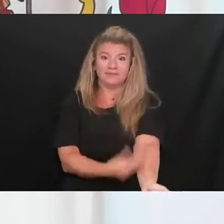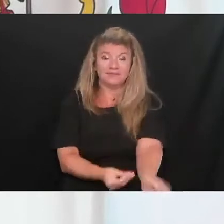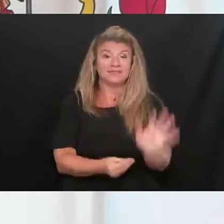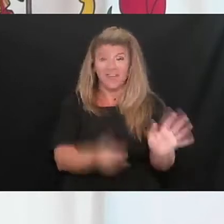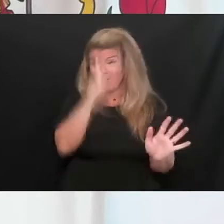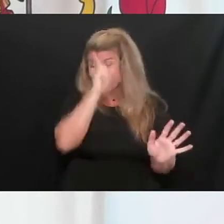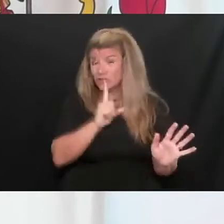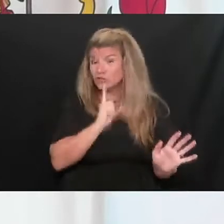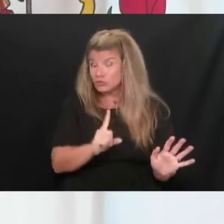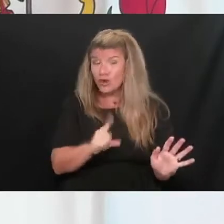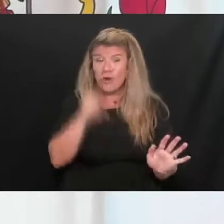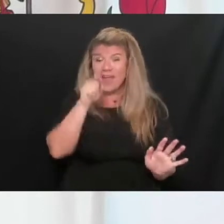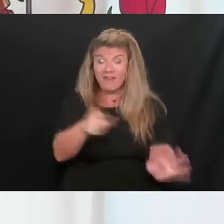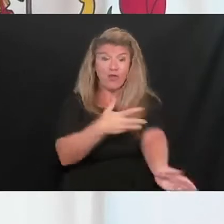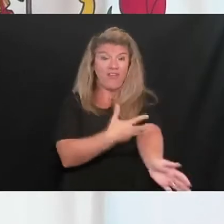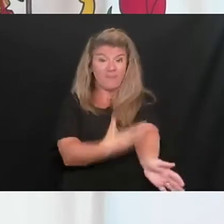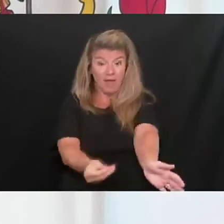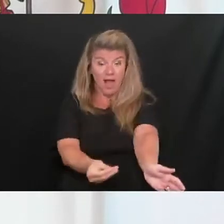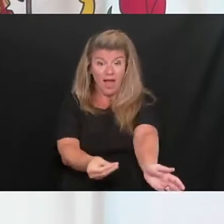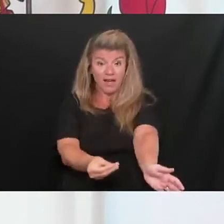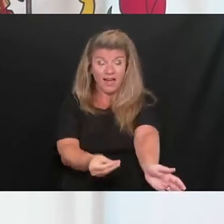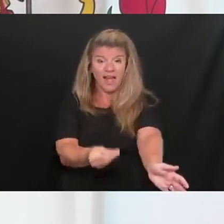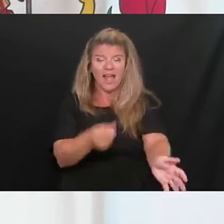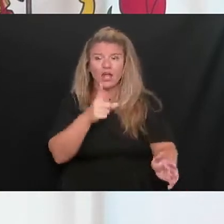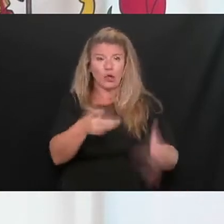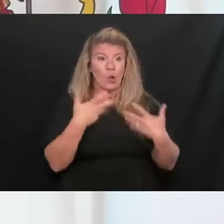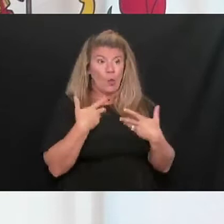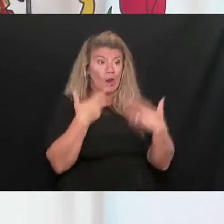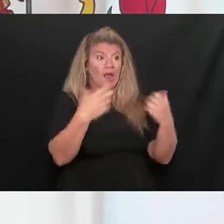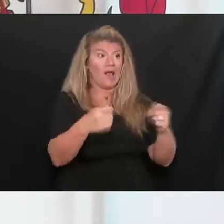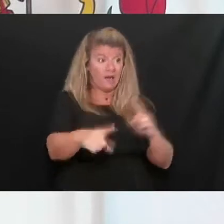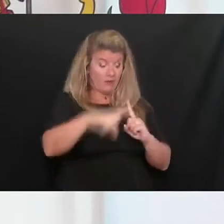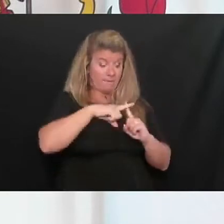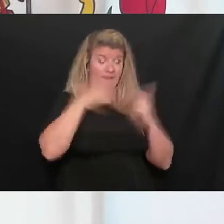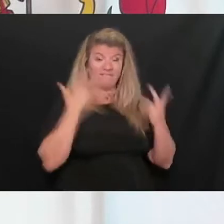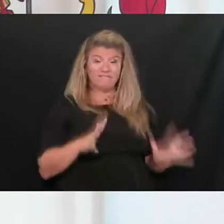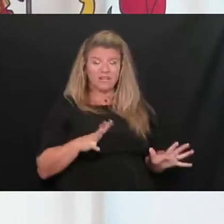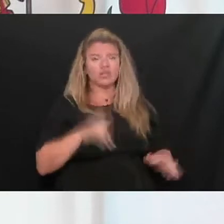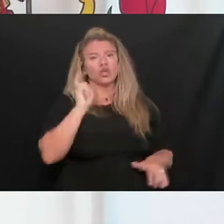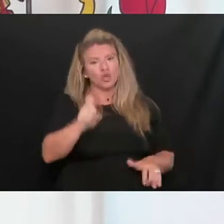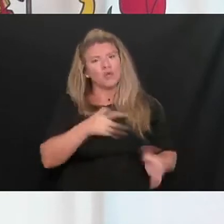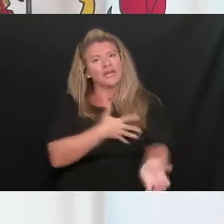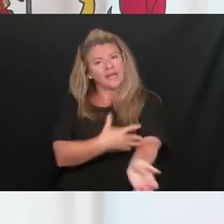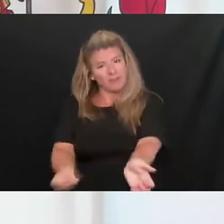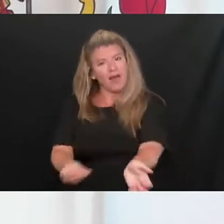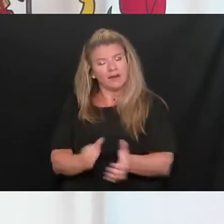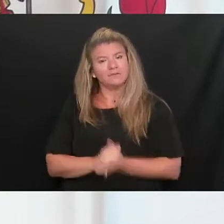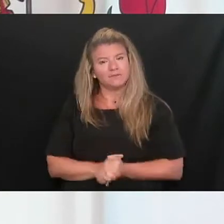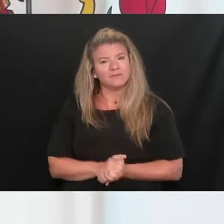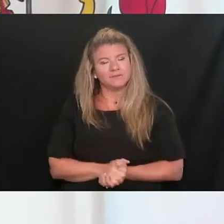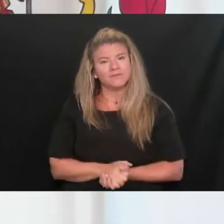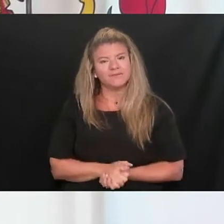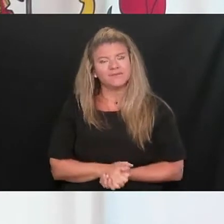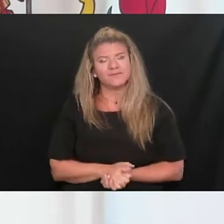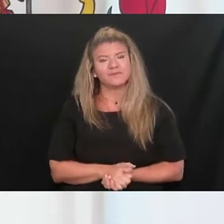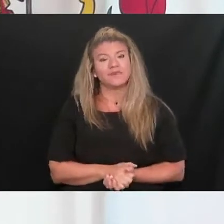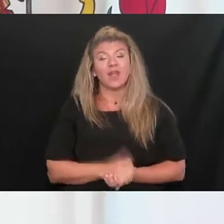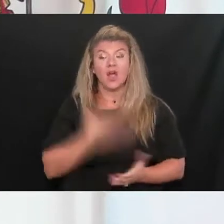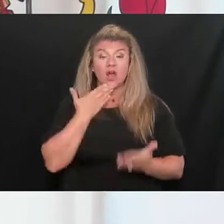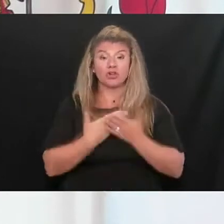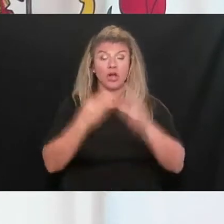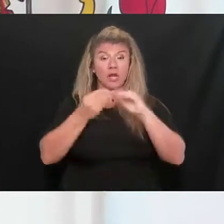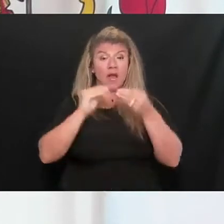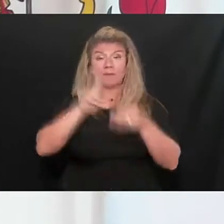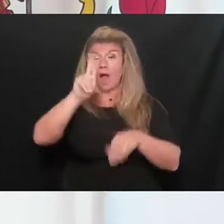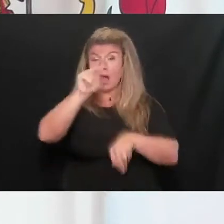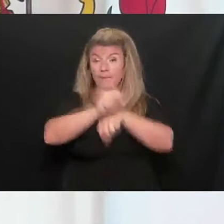are that and you've recovered, we absolutely need you to step up and give blood. Now, some other good numbers. Our